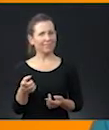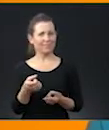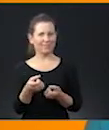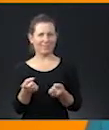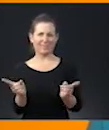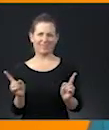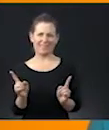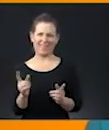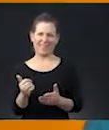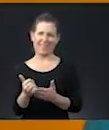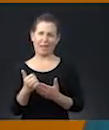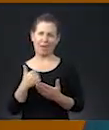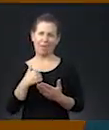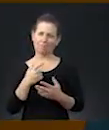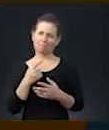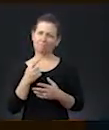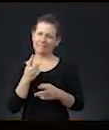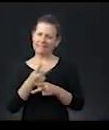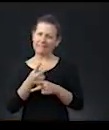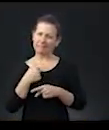and they also keep me going.